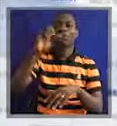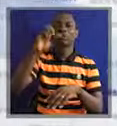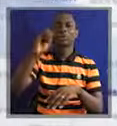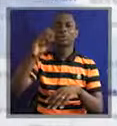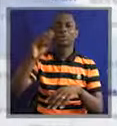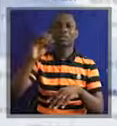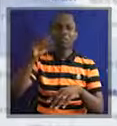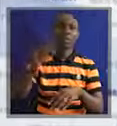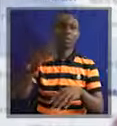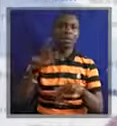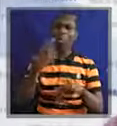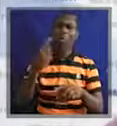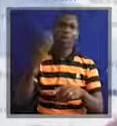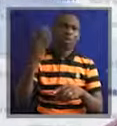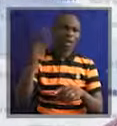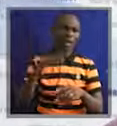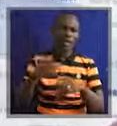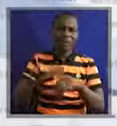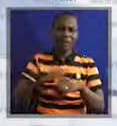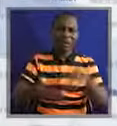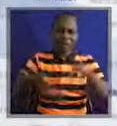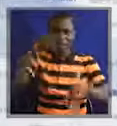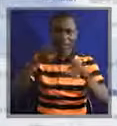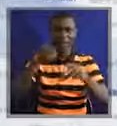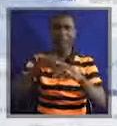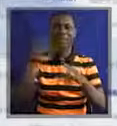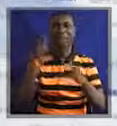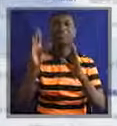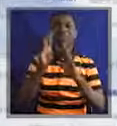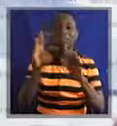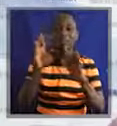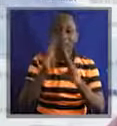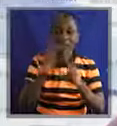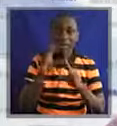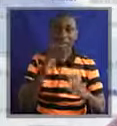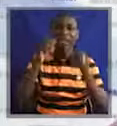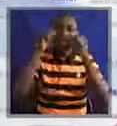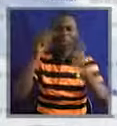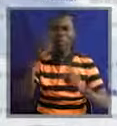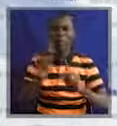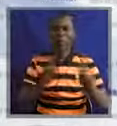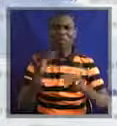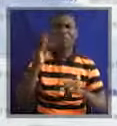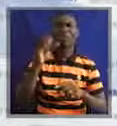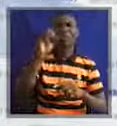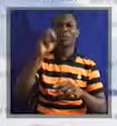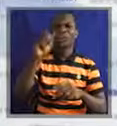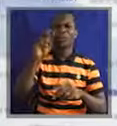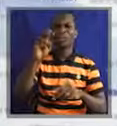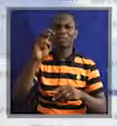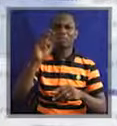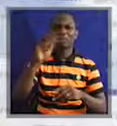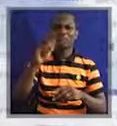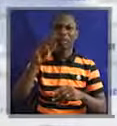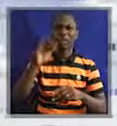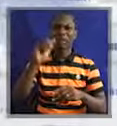previously practiced sorcery in the city and astonished the people of Samaria, claiming